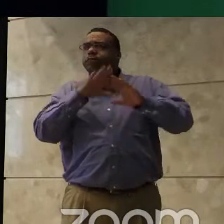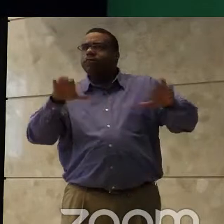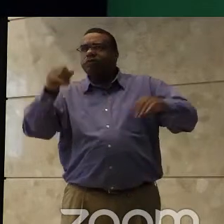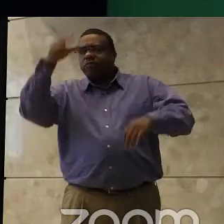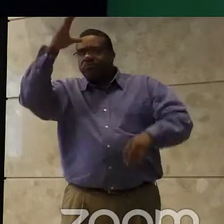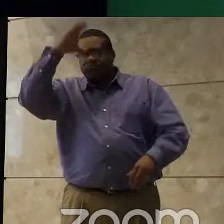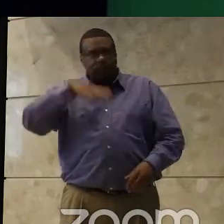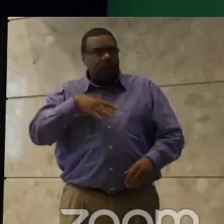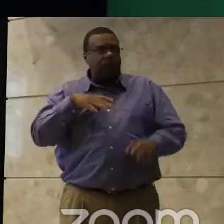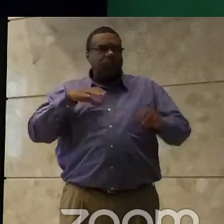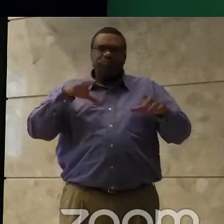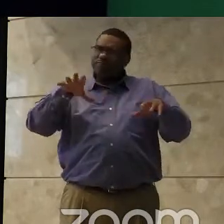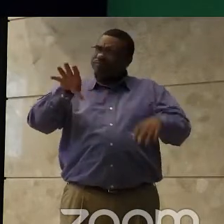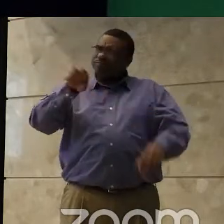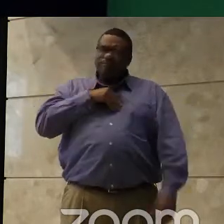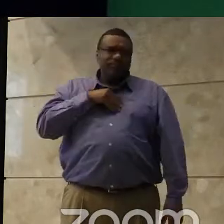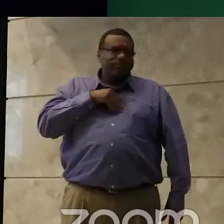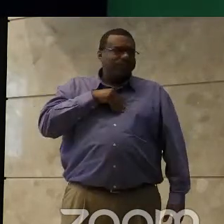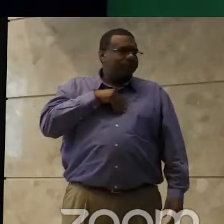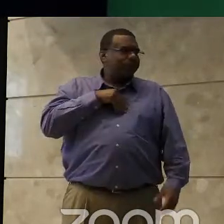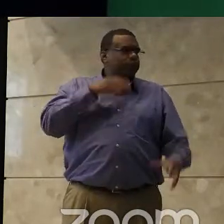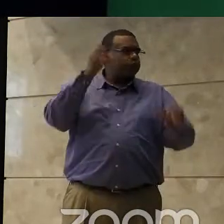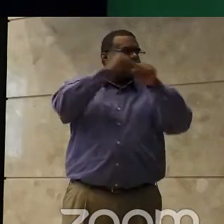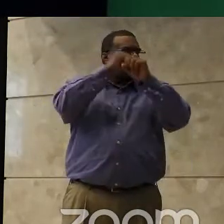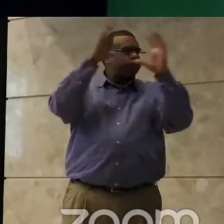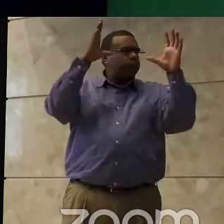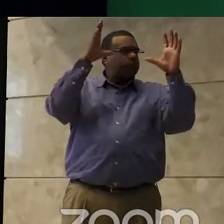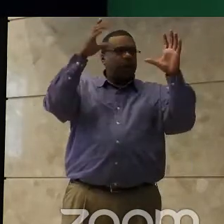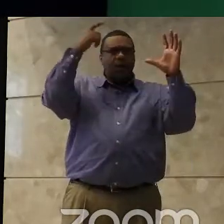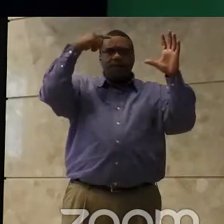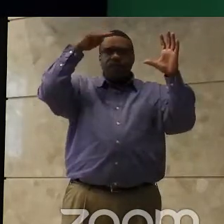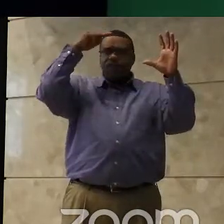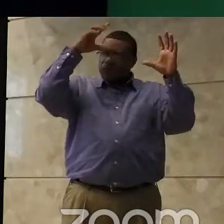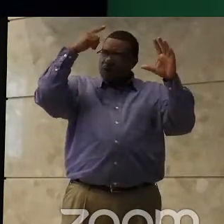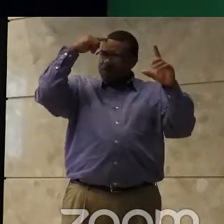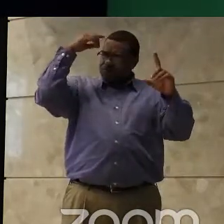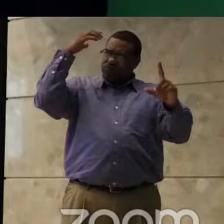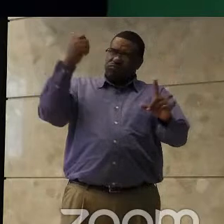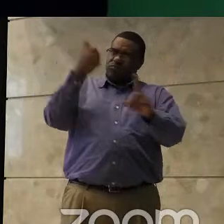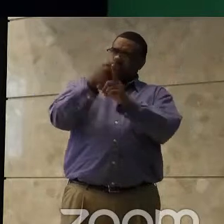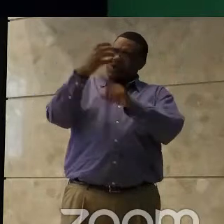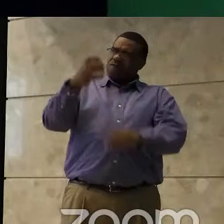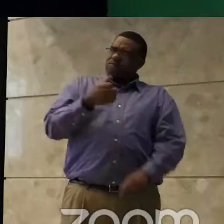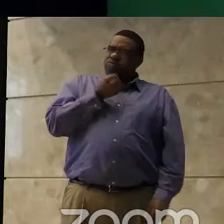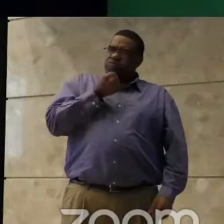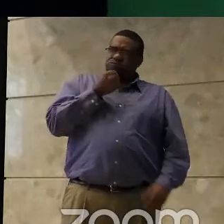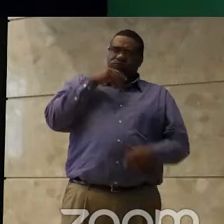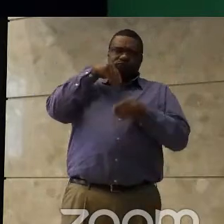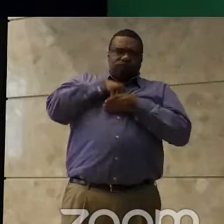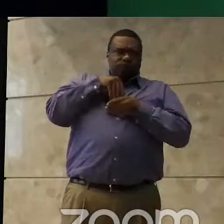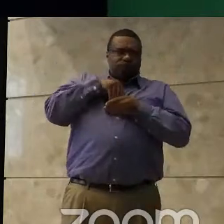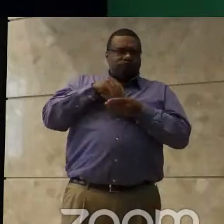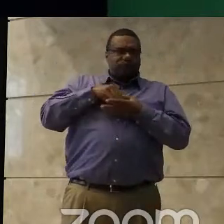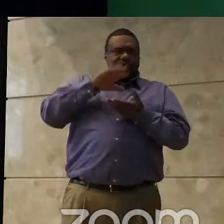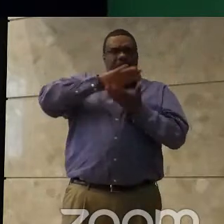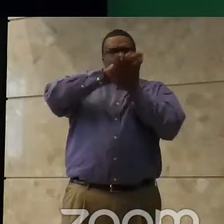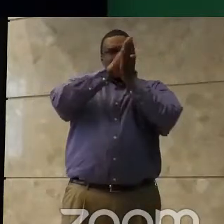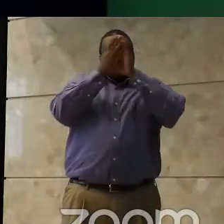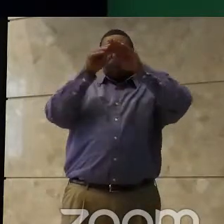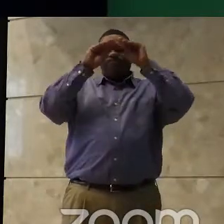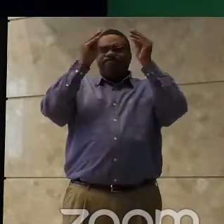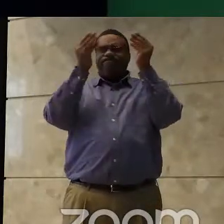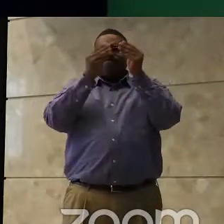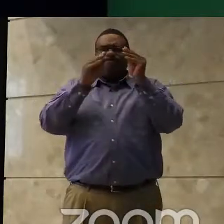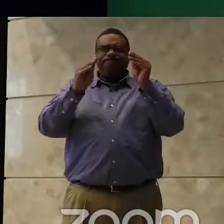men, take it, this dream, into the palms of your hands. Mold it into the image of your most